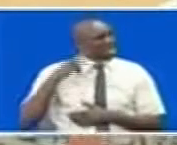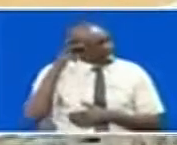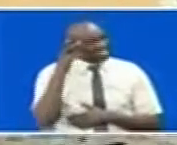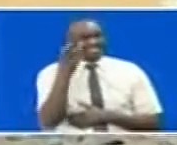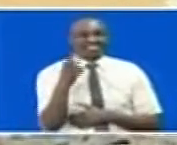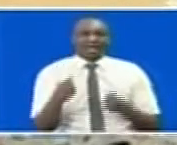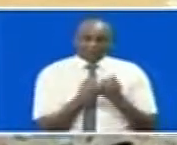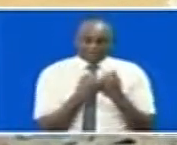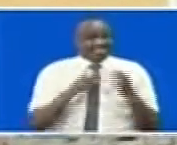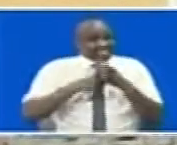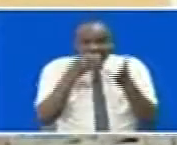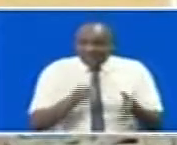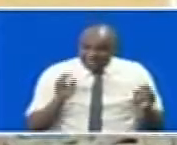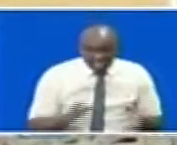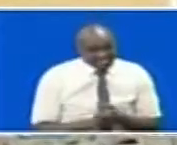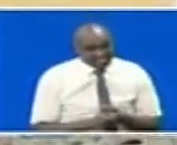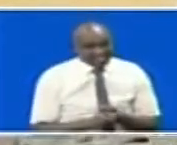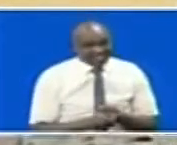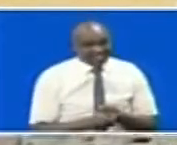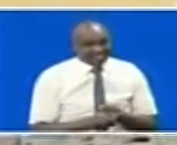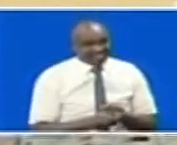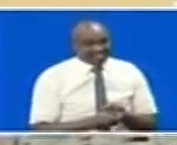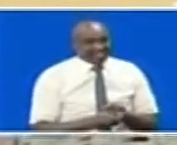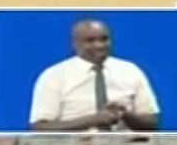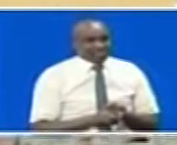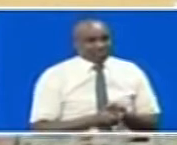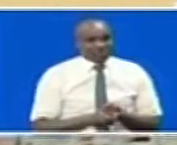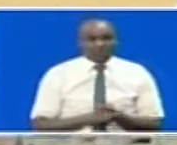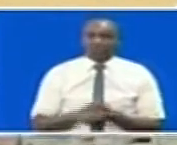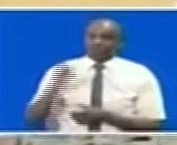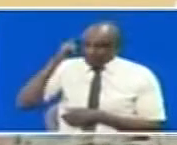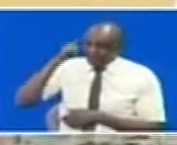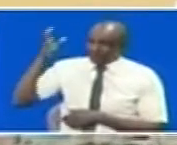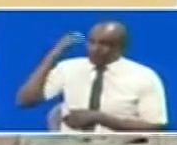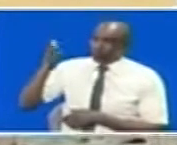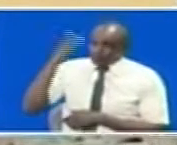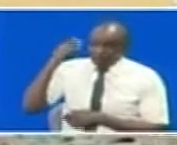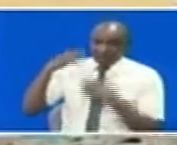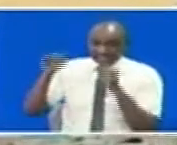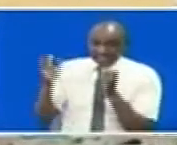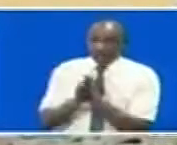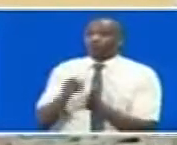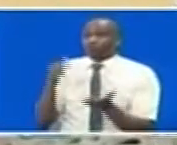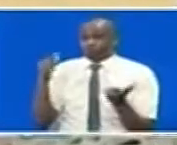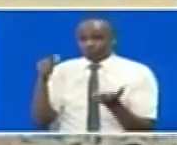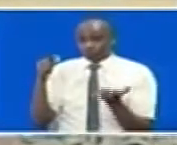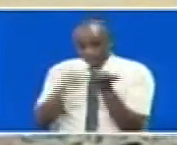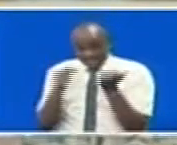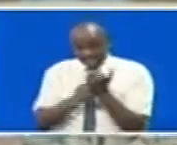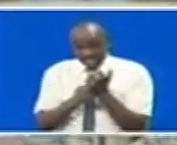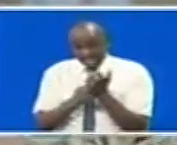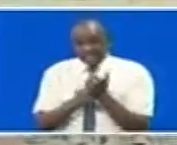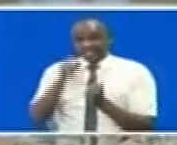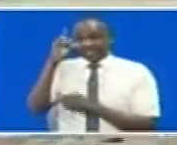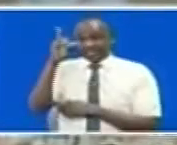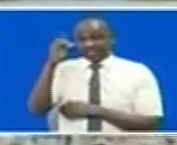they have not started now. You remember the former former president of Uganda, Idi Amin Dada.